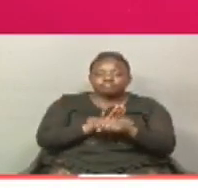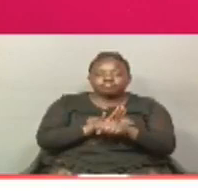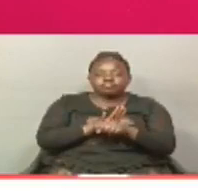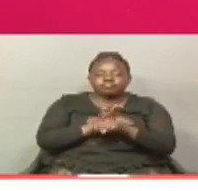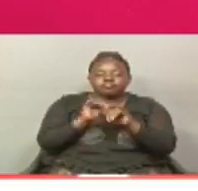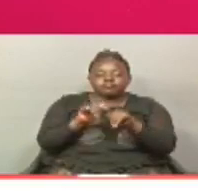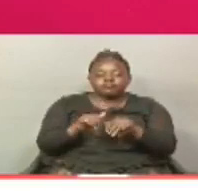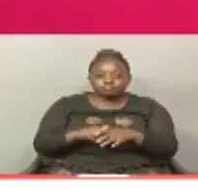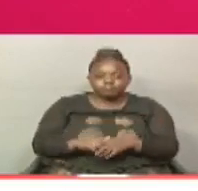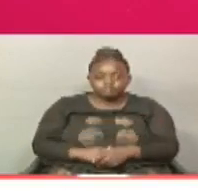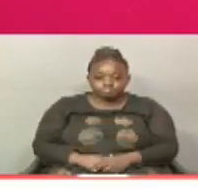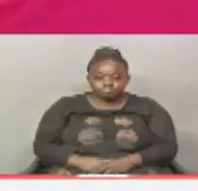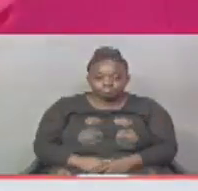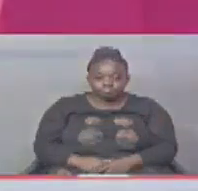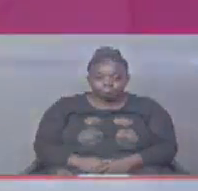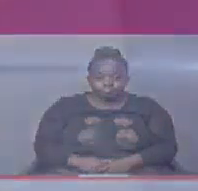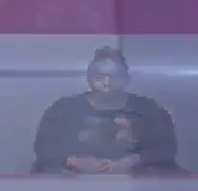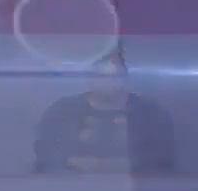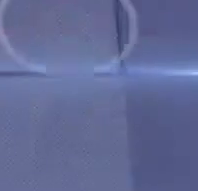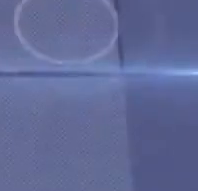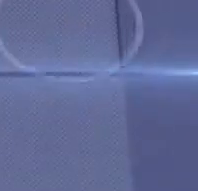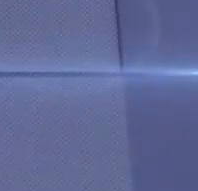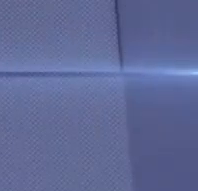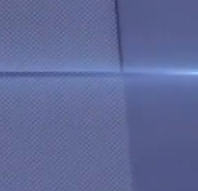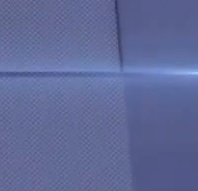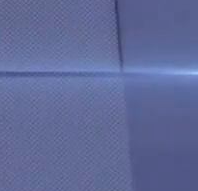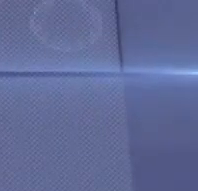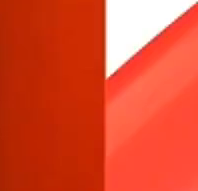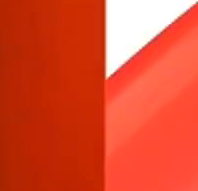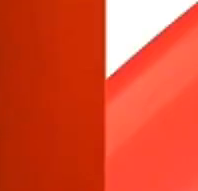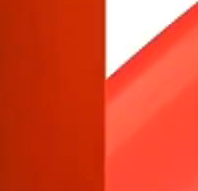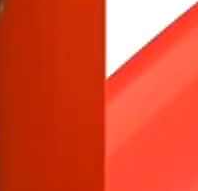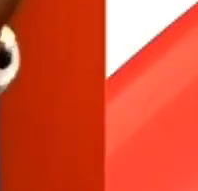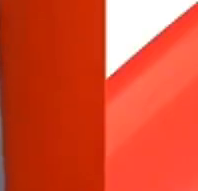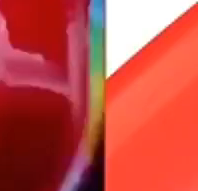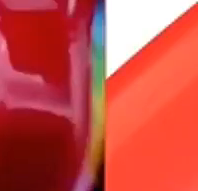tobaawo. Linda ne mino mugataliko nfufu.